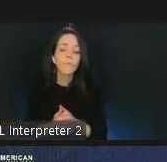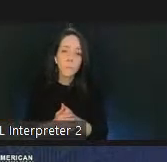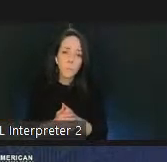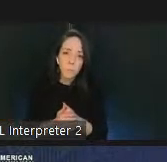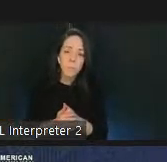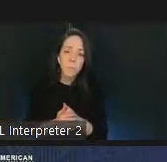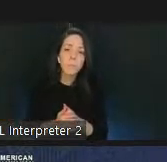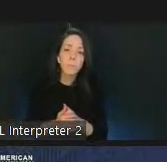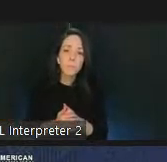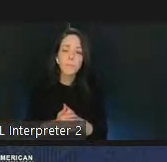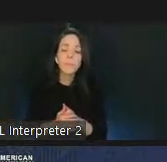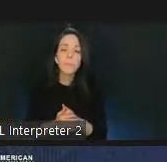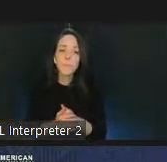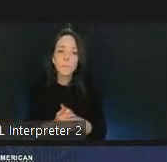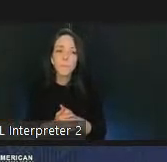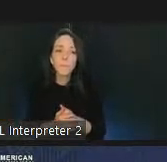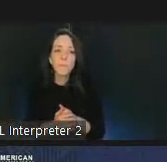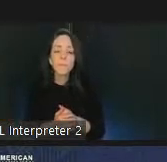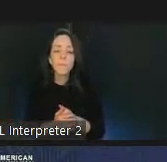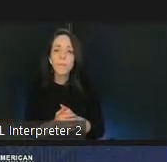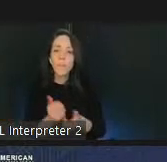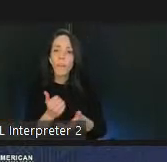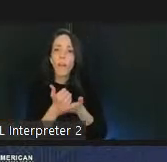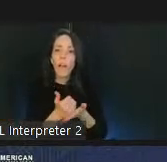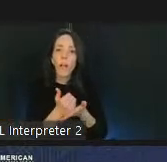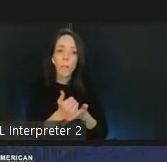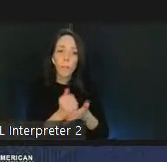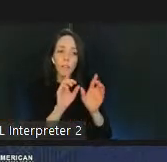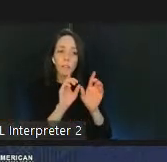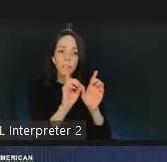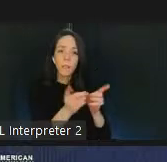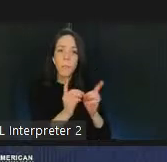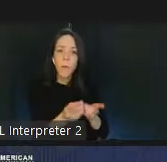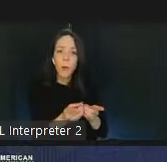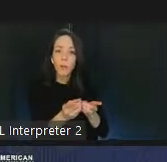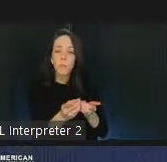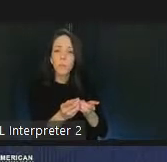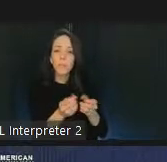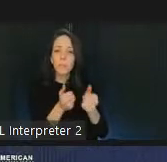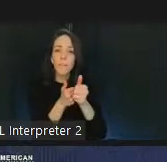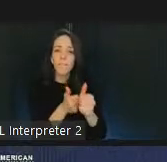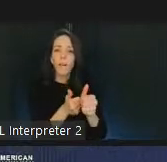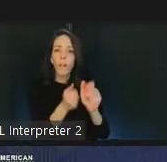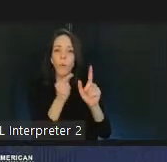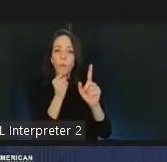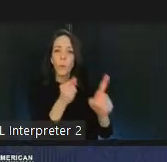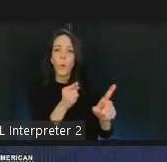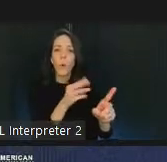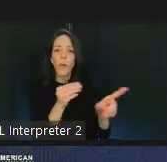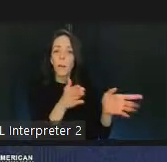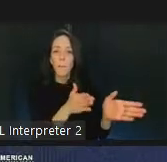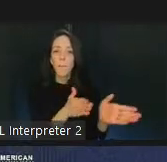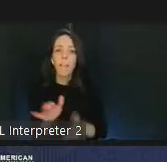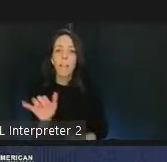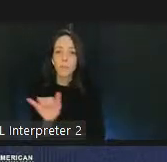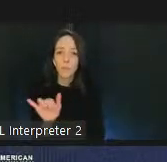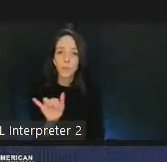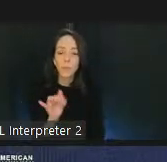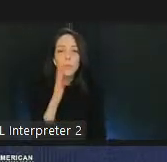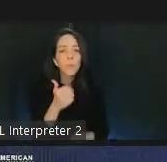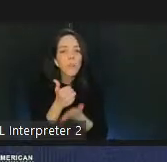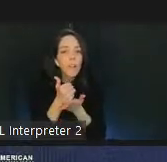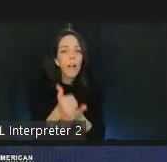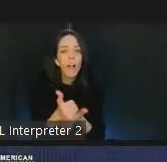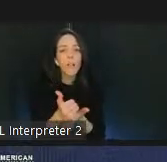aligning departmental initiatives with that strategic plan will help to direct the services